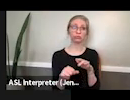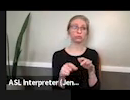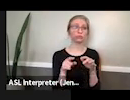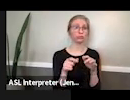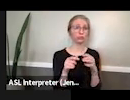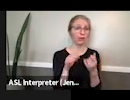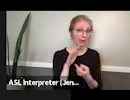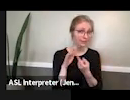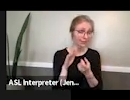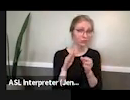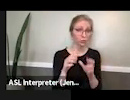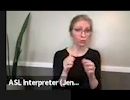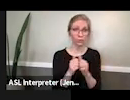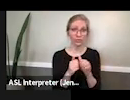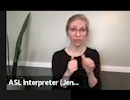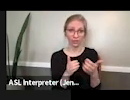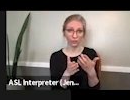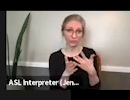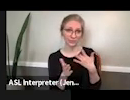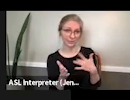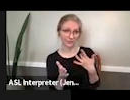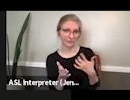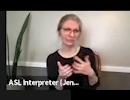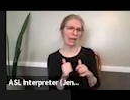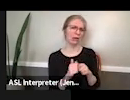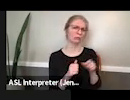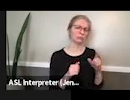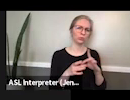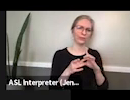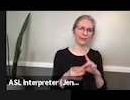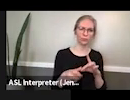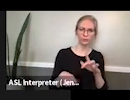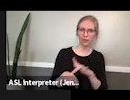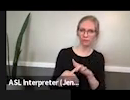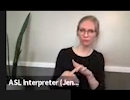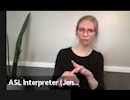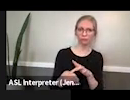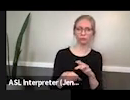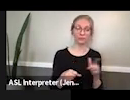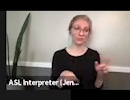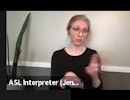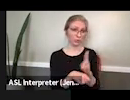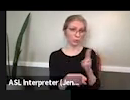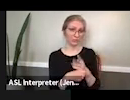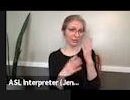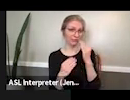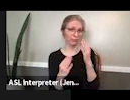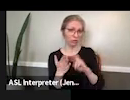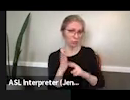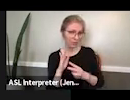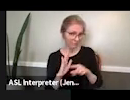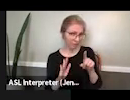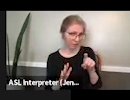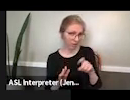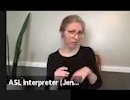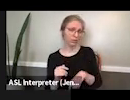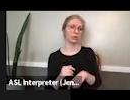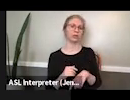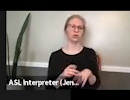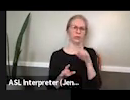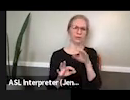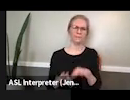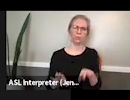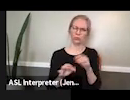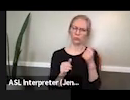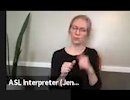a child relate to touch? Does he use the information meaningfully? It's very important to remember that